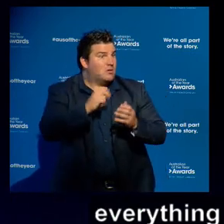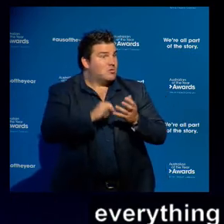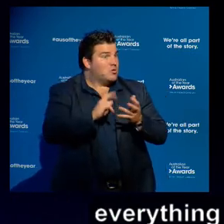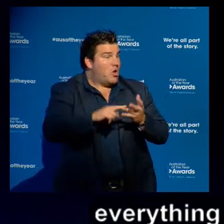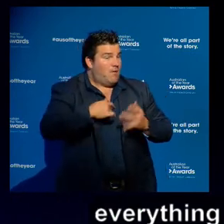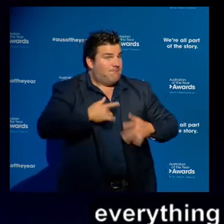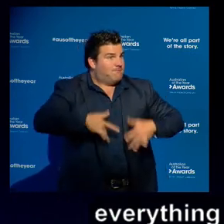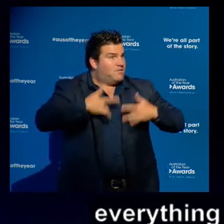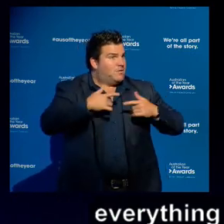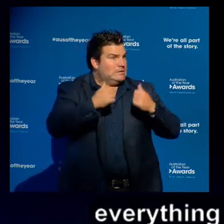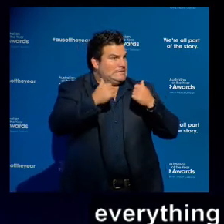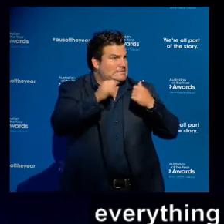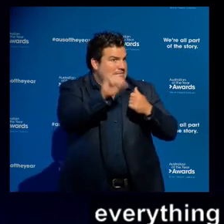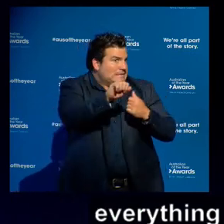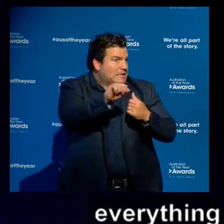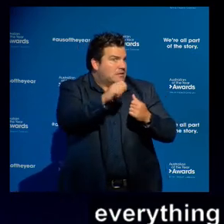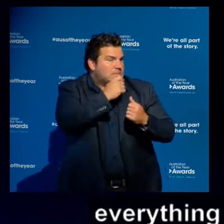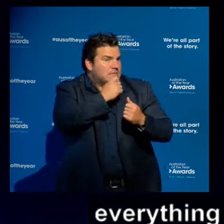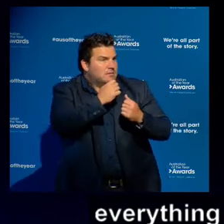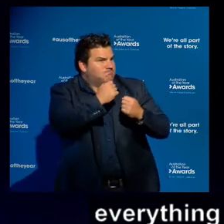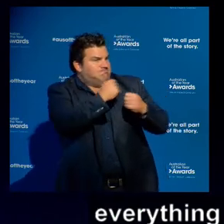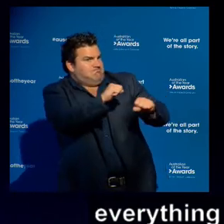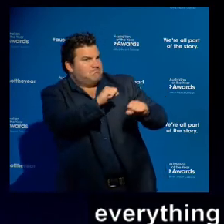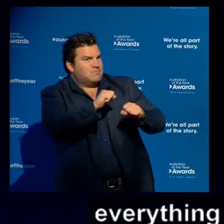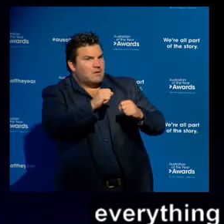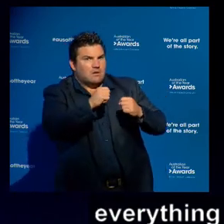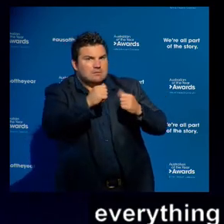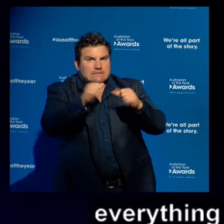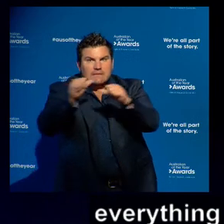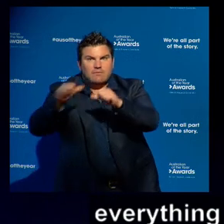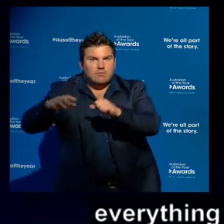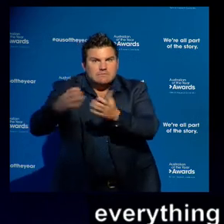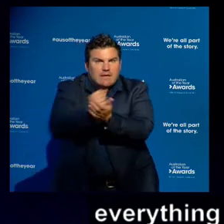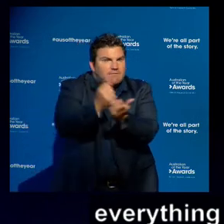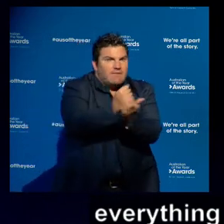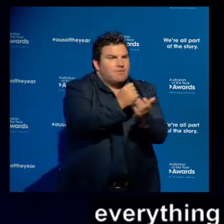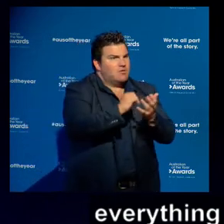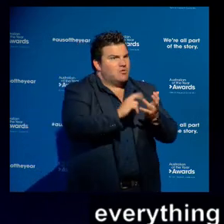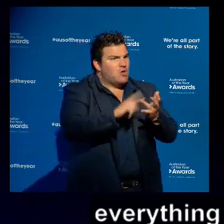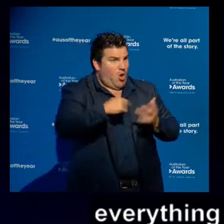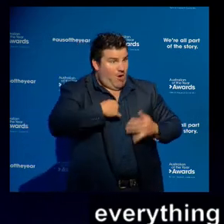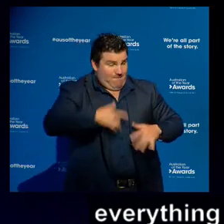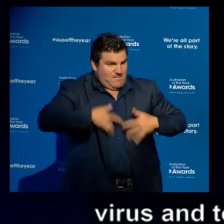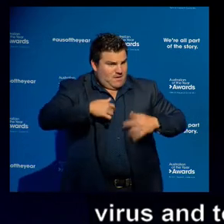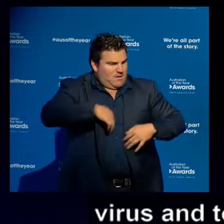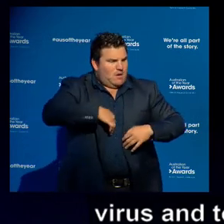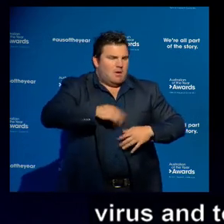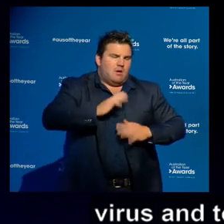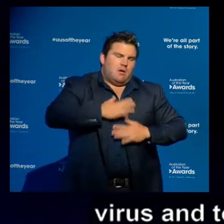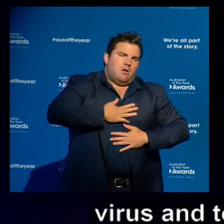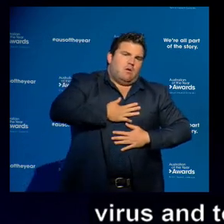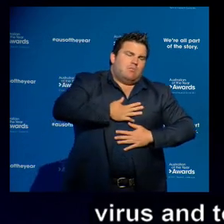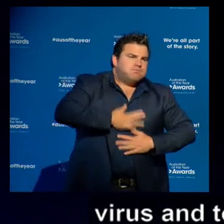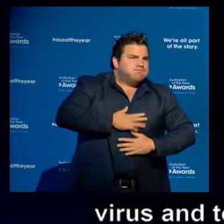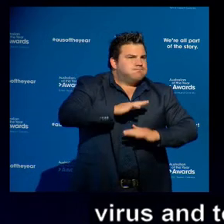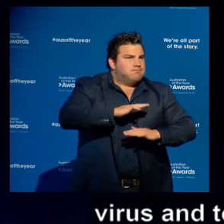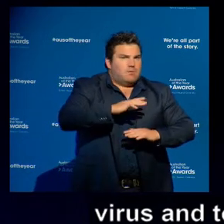that. And I get my pleasure out of the fact that our community has stuck